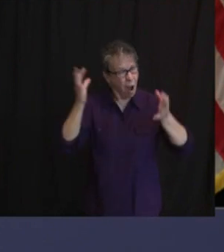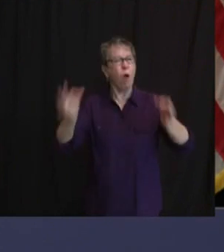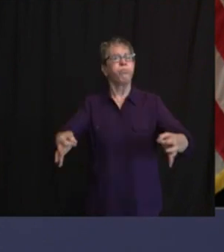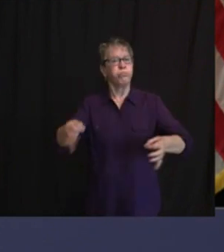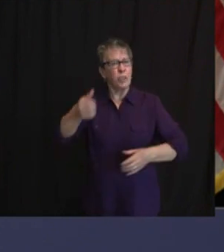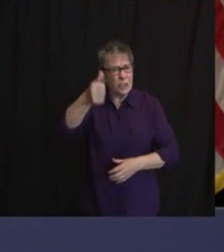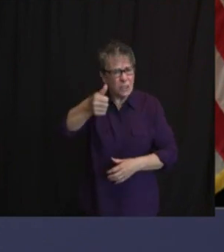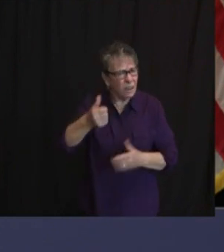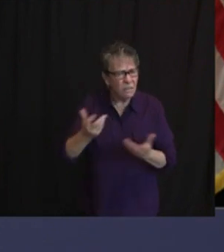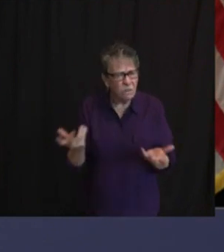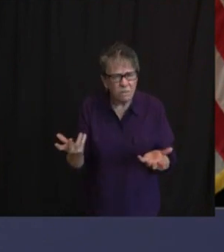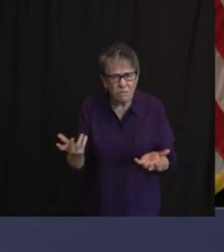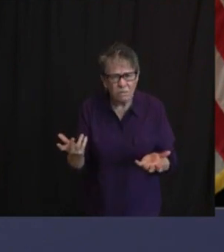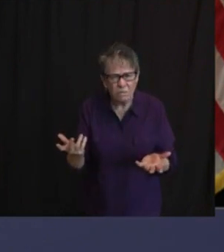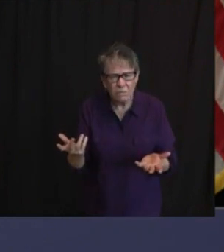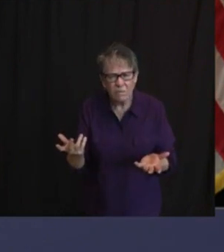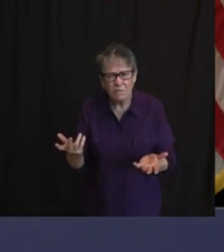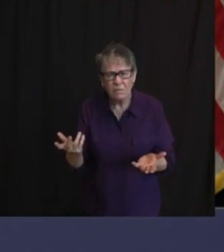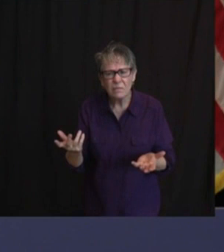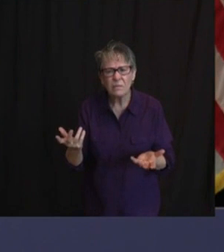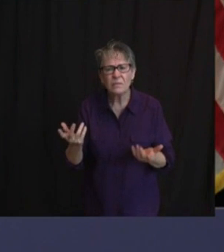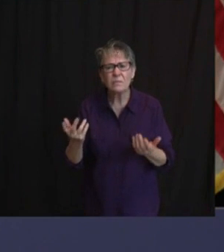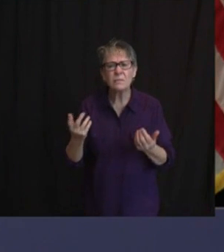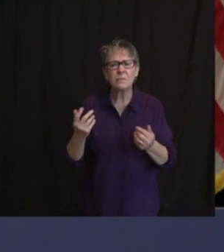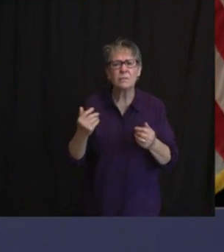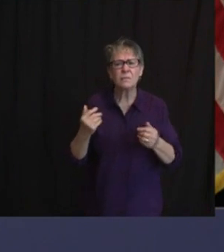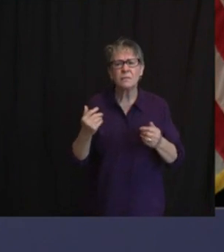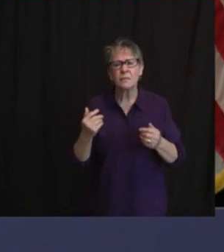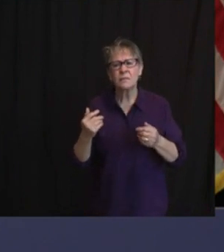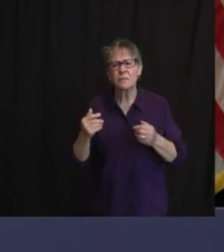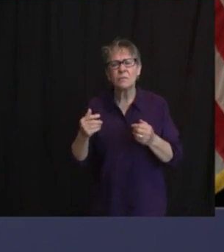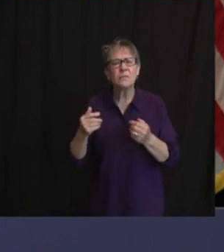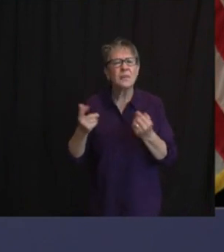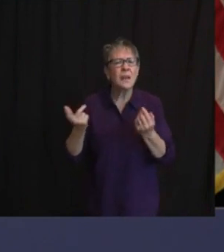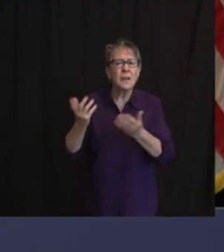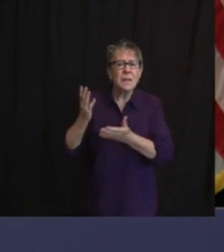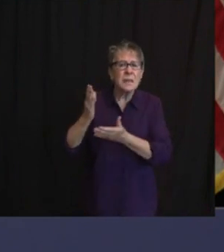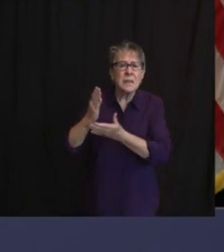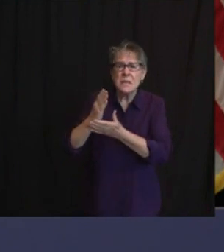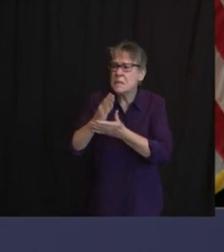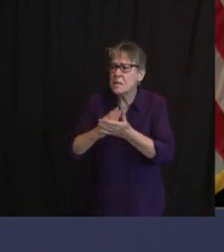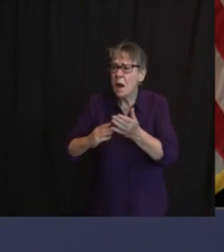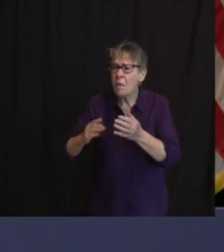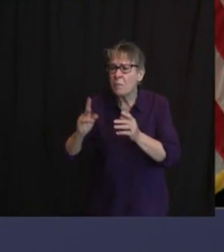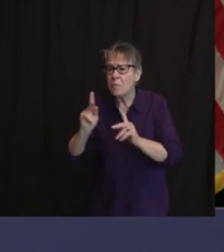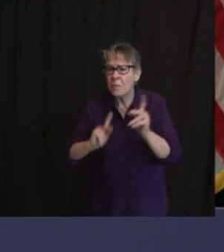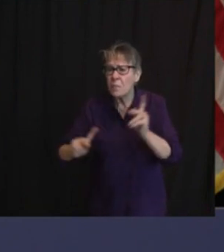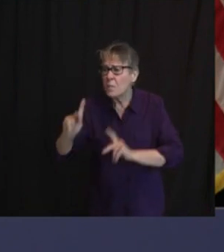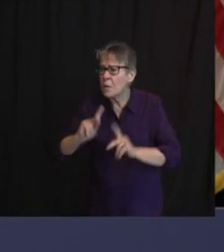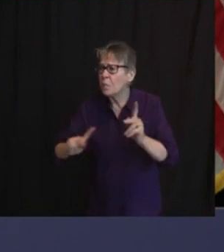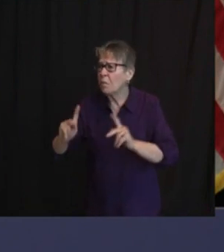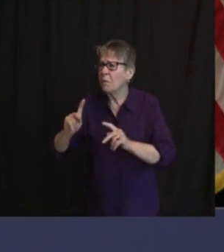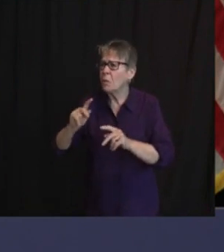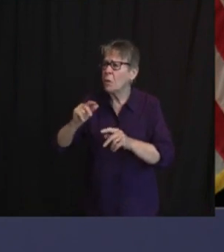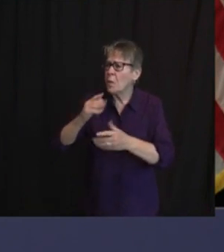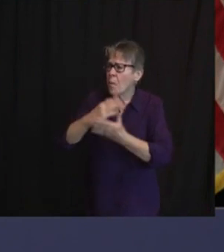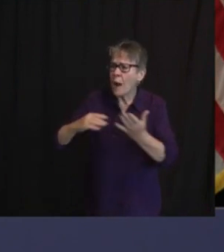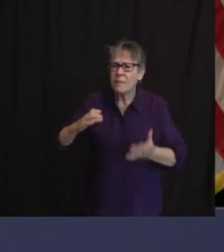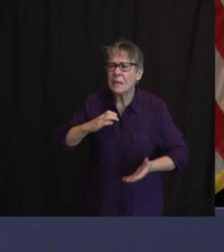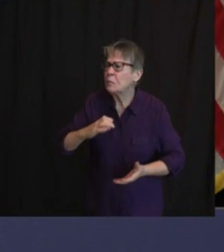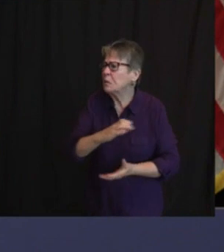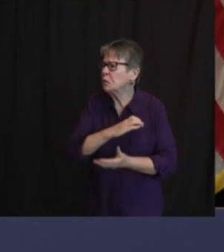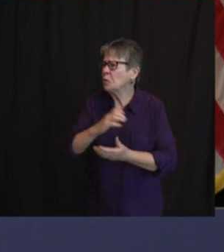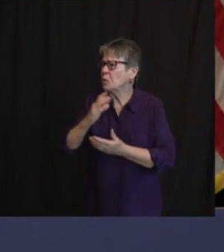your recovery commission, such as Washington anti-Trump activist Neera Tanden? And Why are there